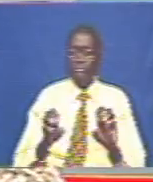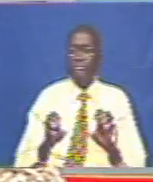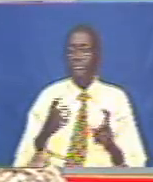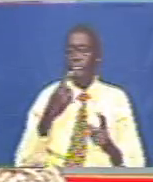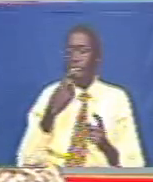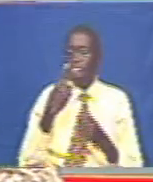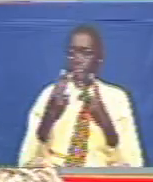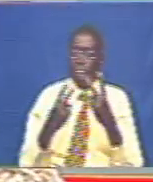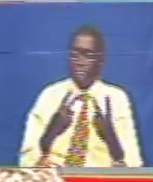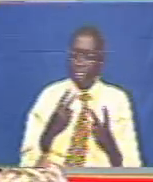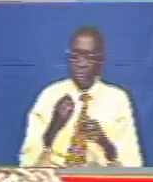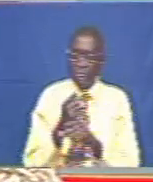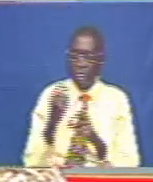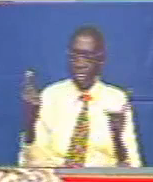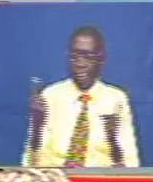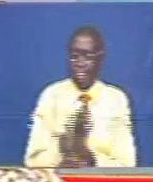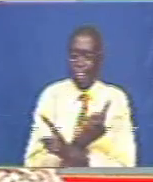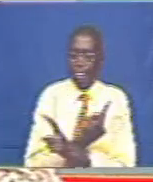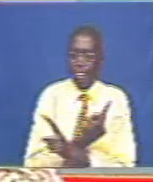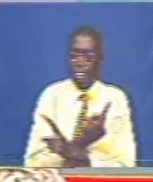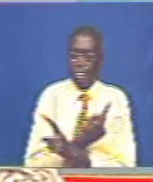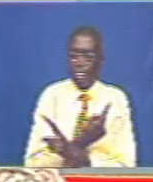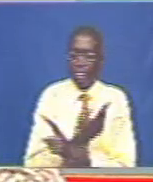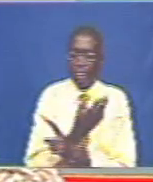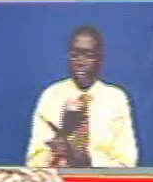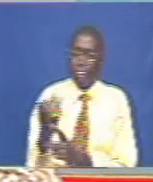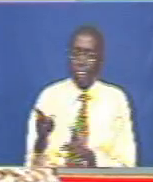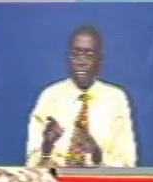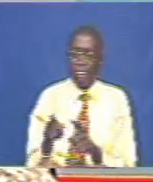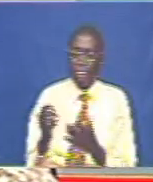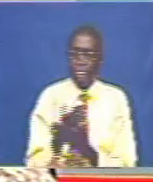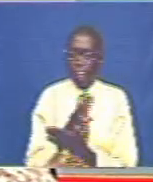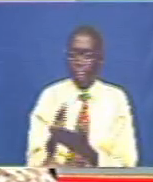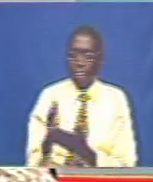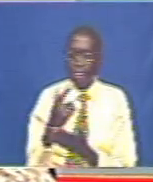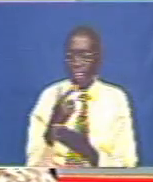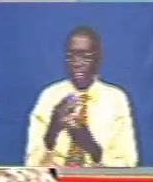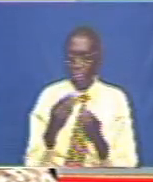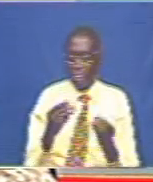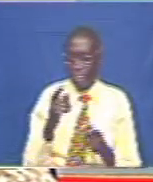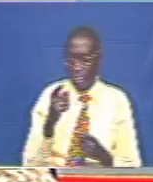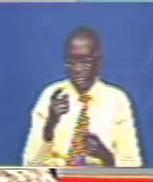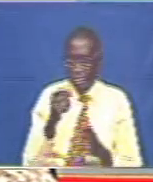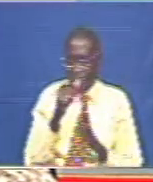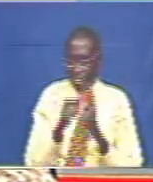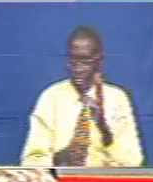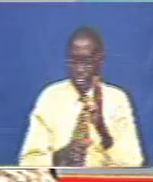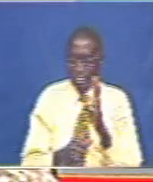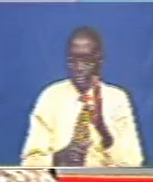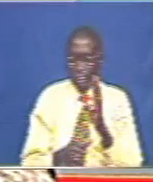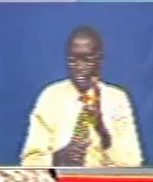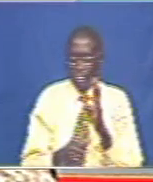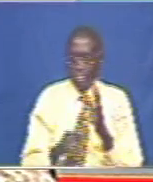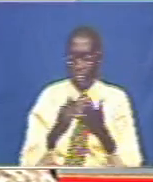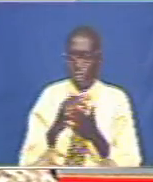be doing different things within the sector, yet we want to address one key agenda as a, as a